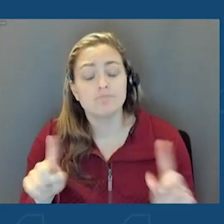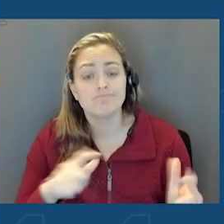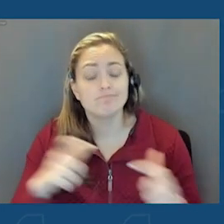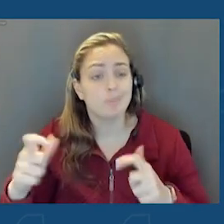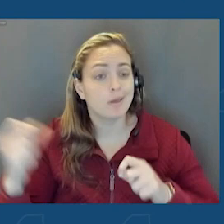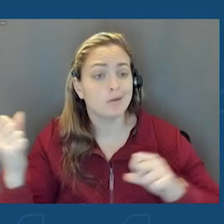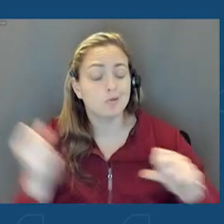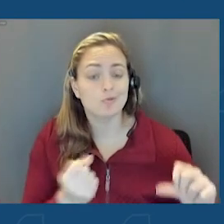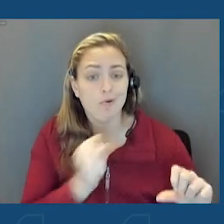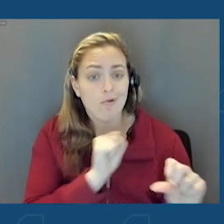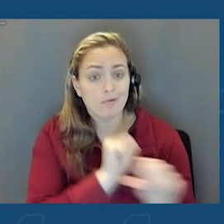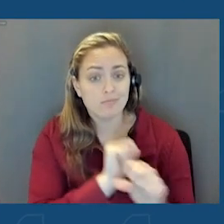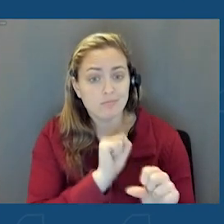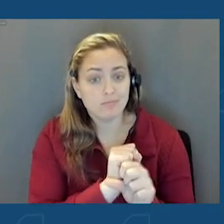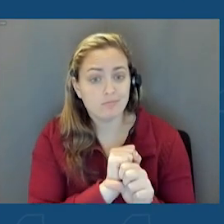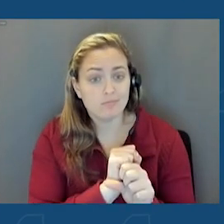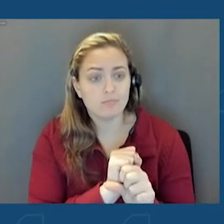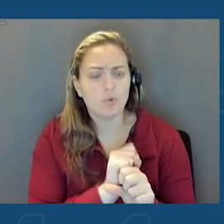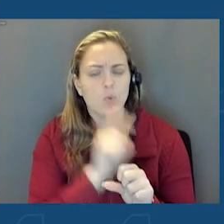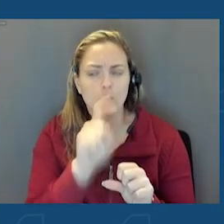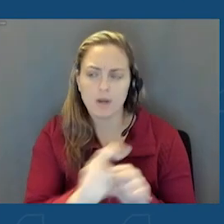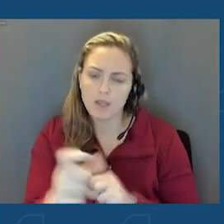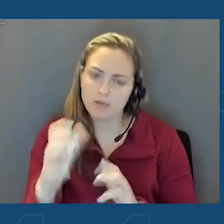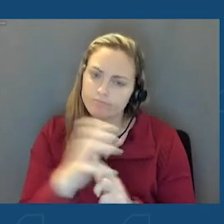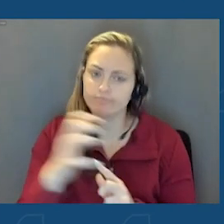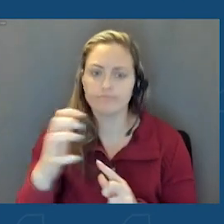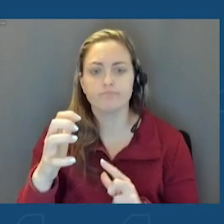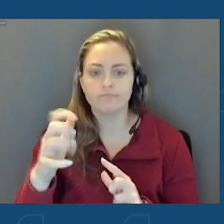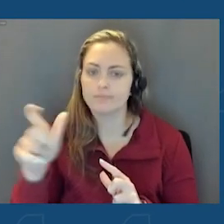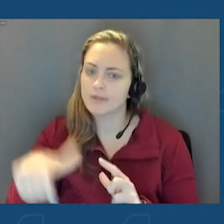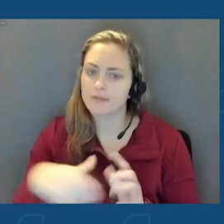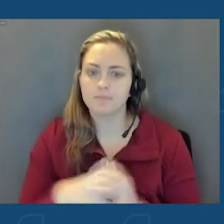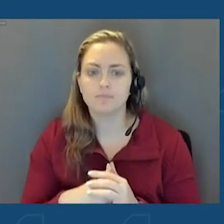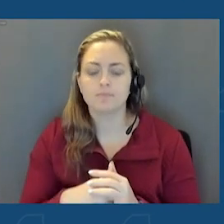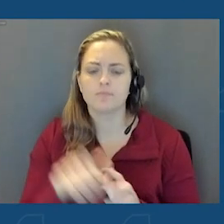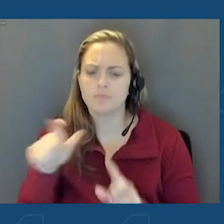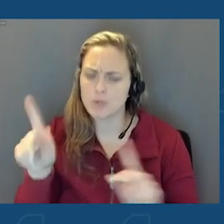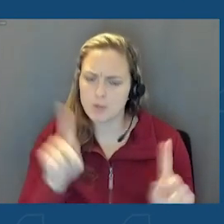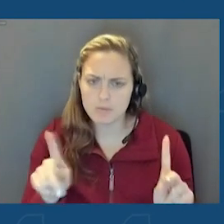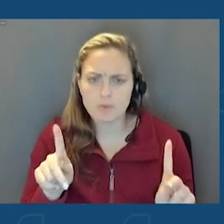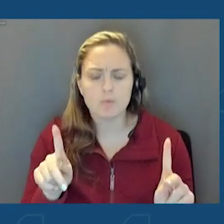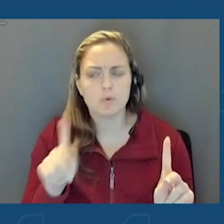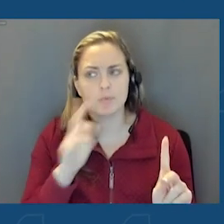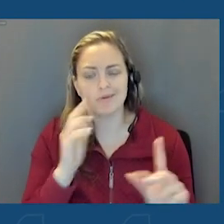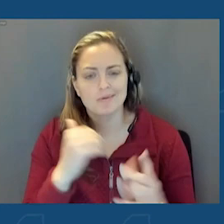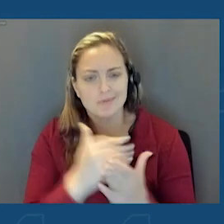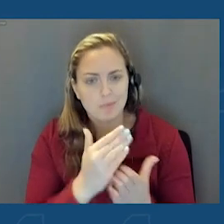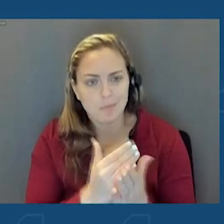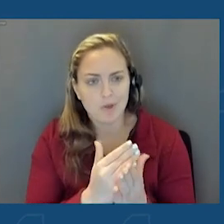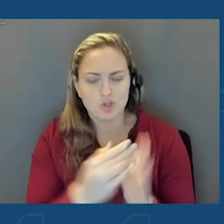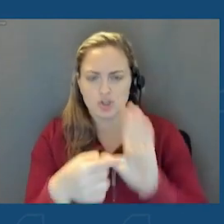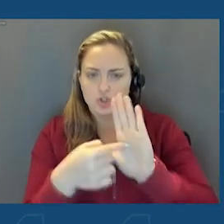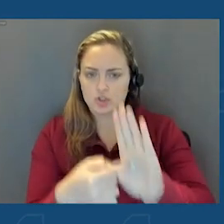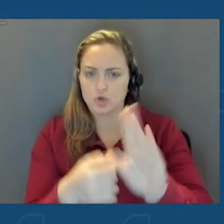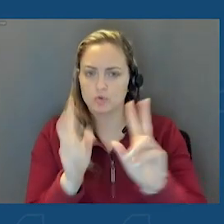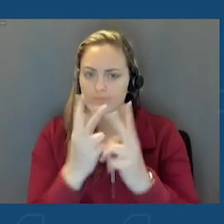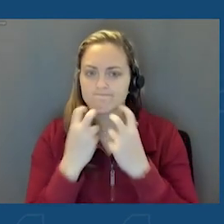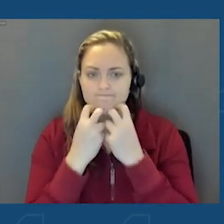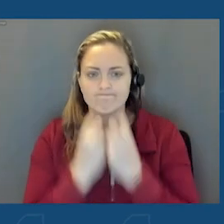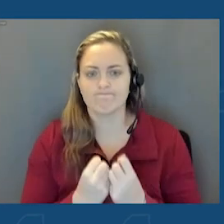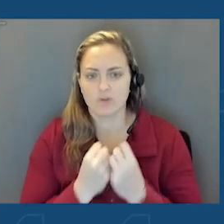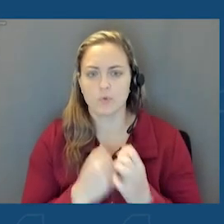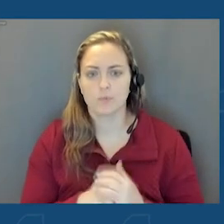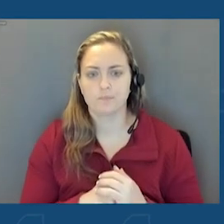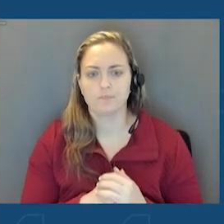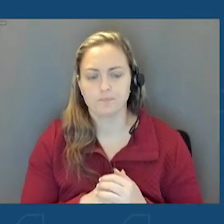is, we need champions. We need champions because a budget is a statement of values. And we have